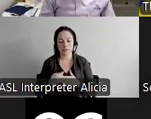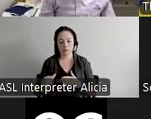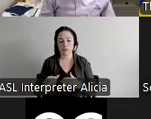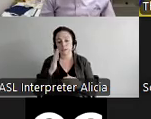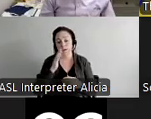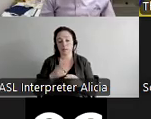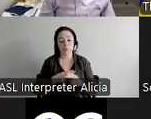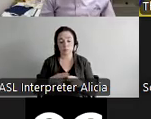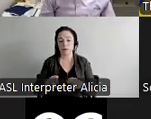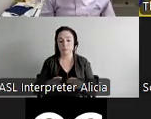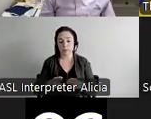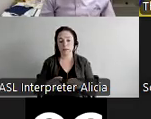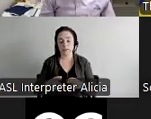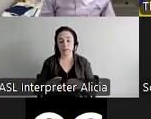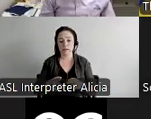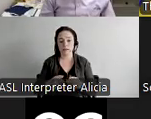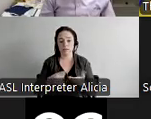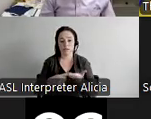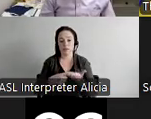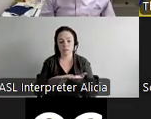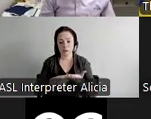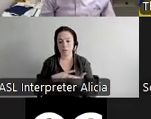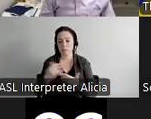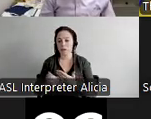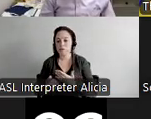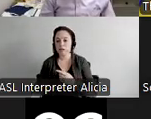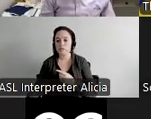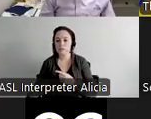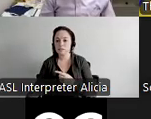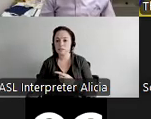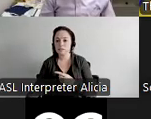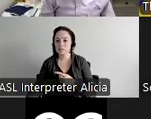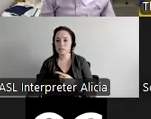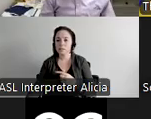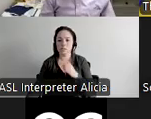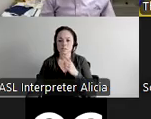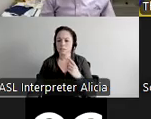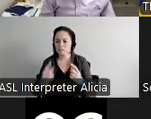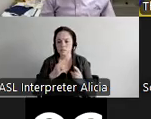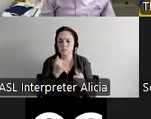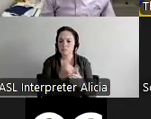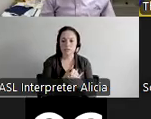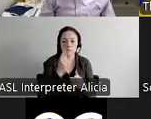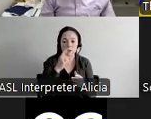go through the projects that, Hello. sorry, was there a question?